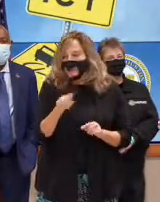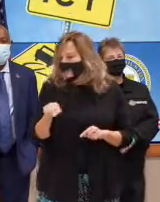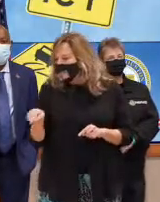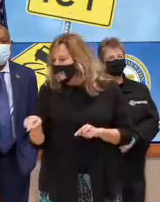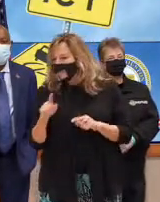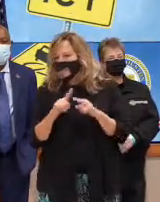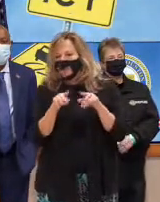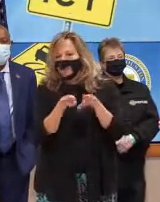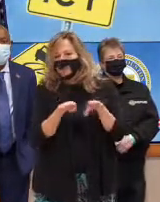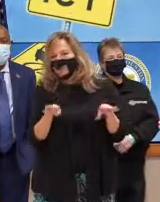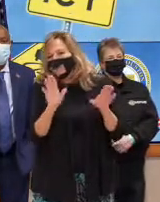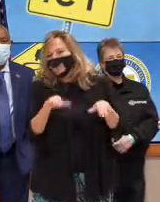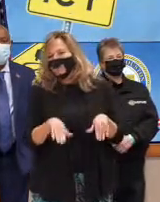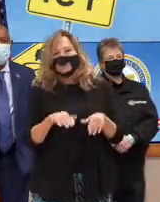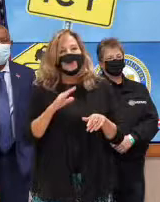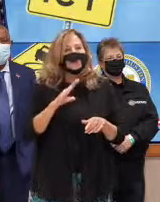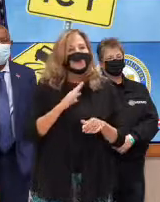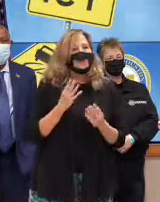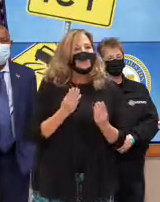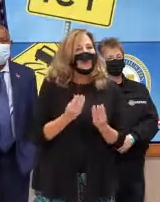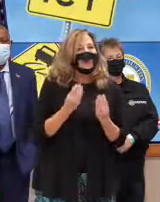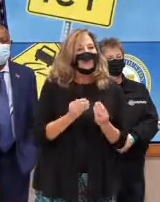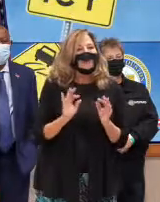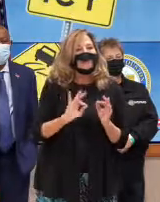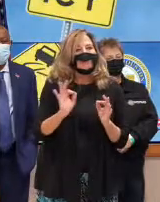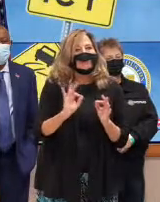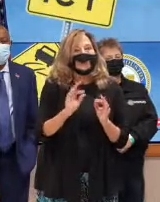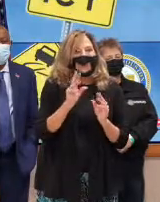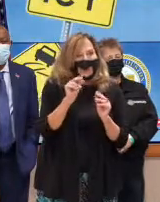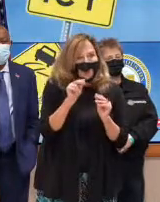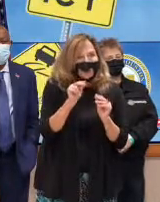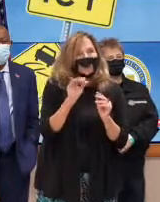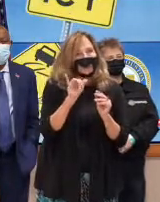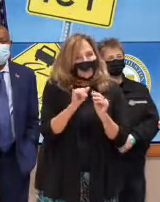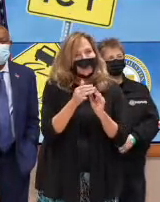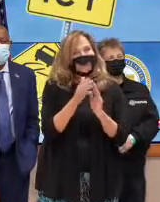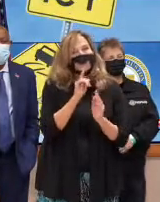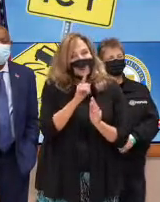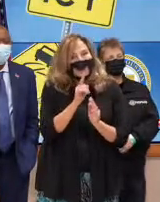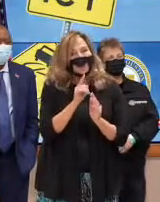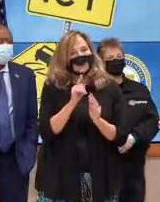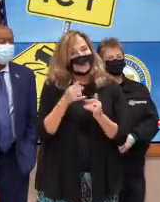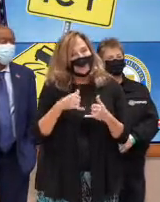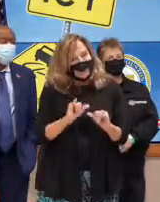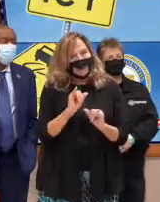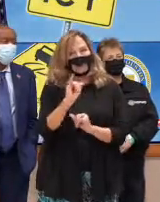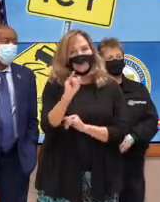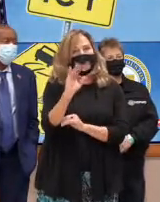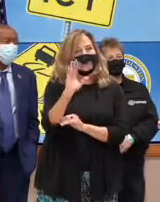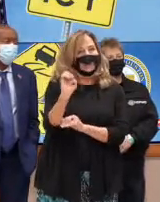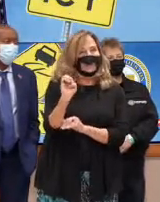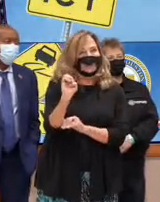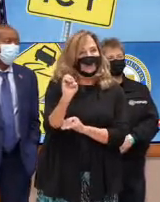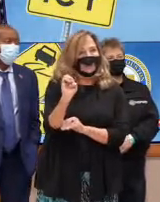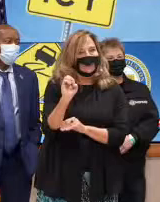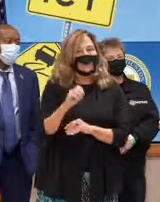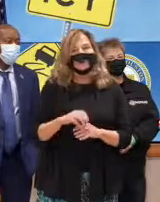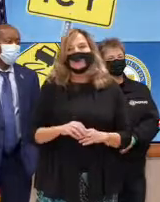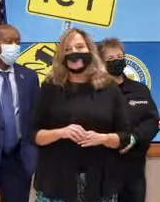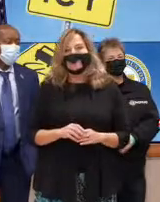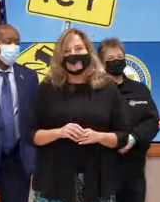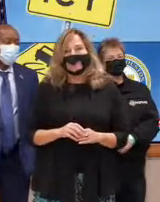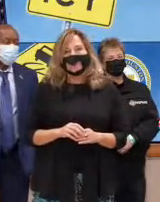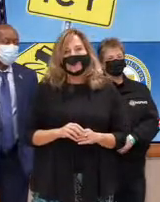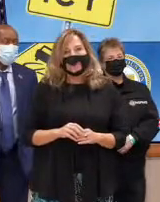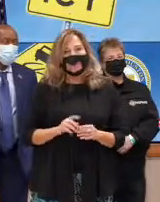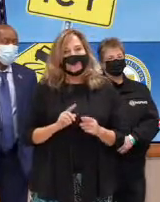wet, and it's actually ice. And in this situation, unlike most winter weather events we deal with here, it is going to be